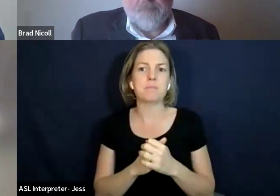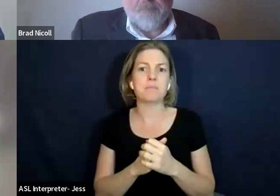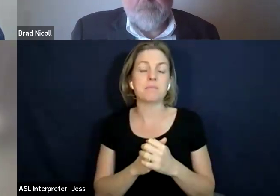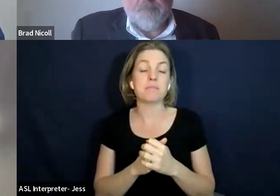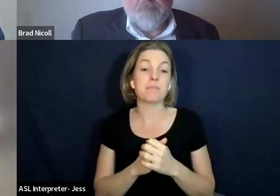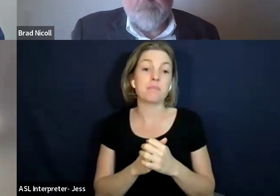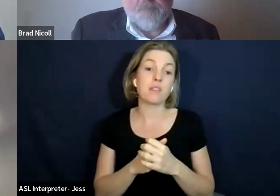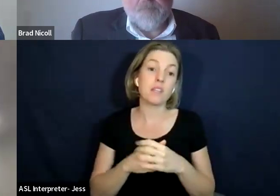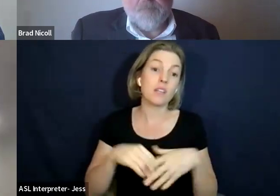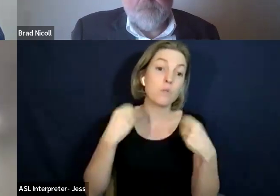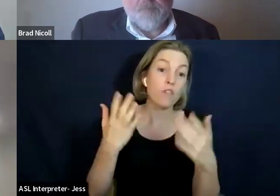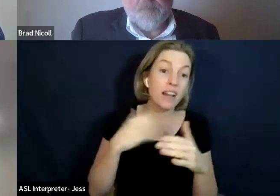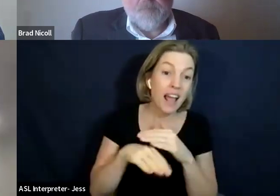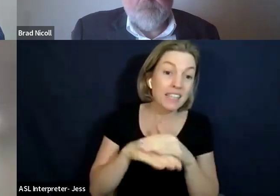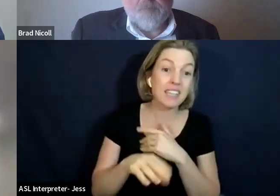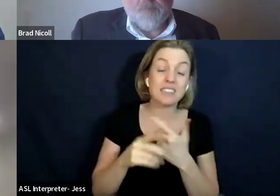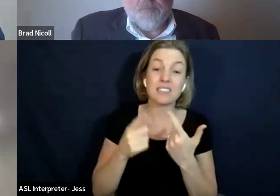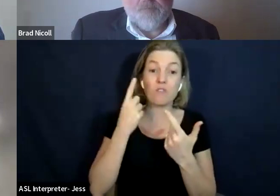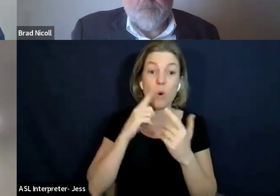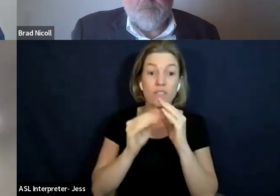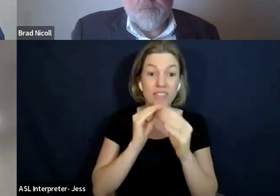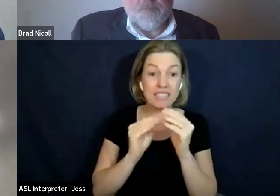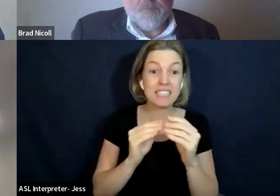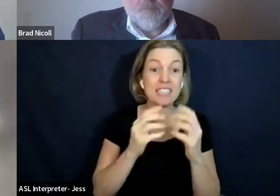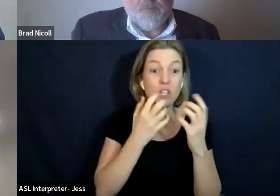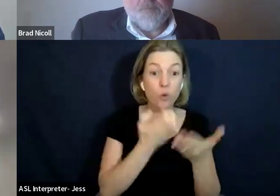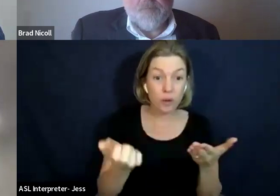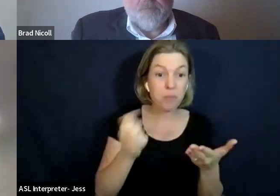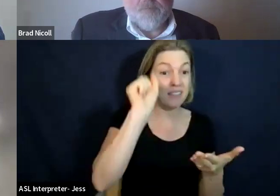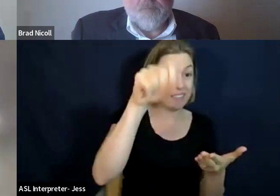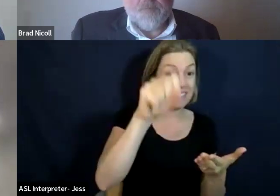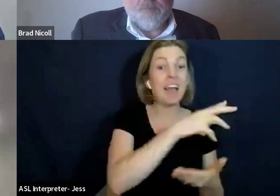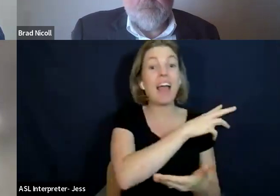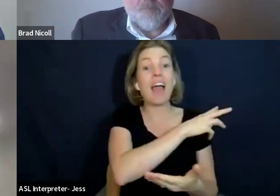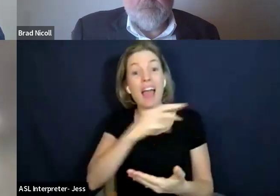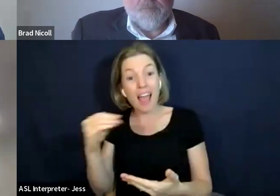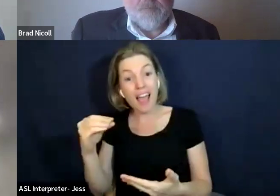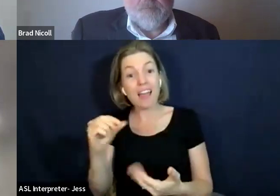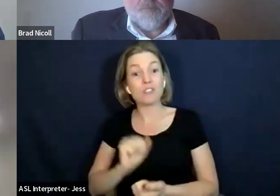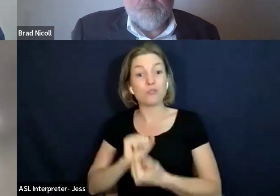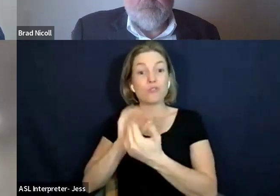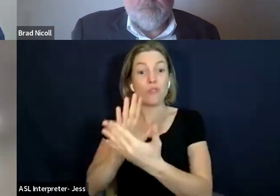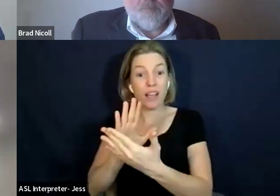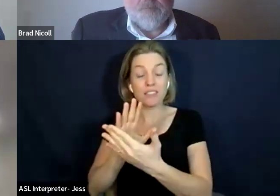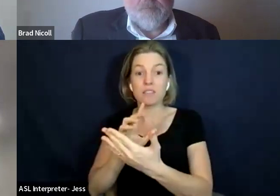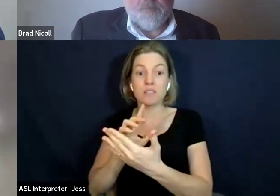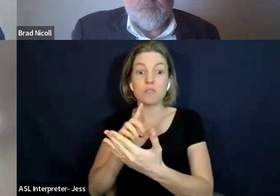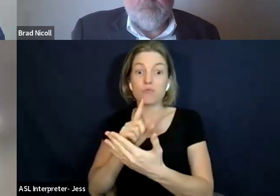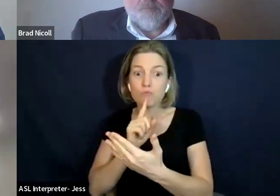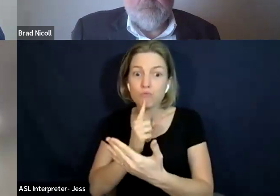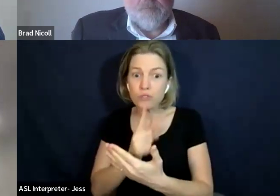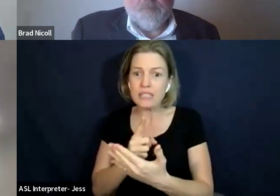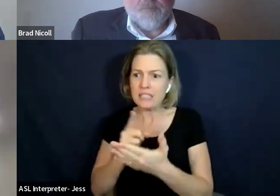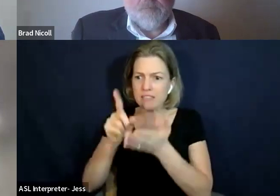access to fixing your equipment, but also to address, seriously address flooding, and to